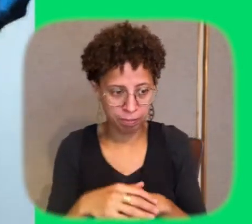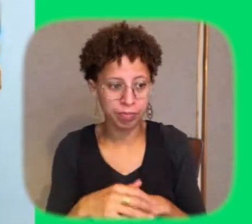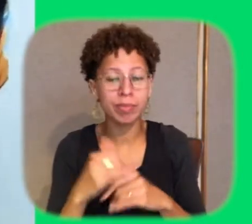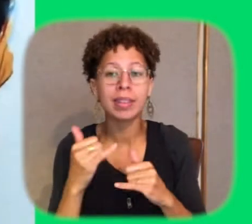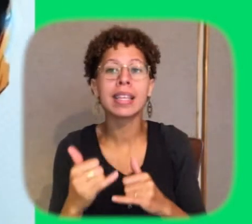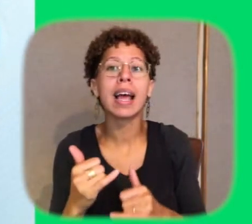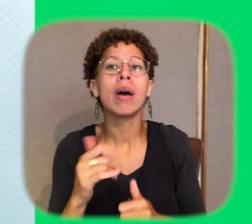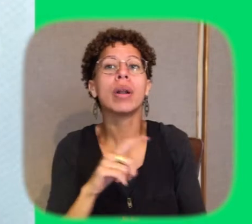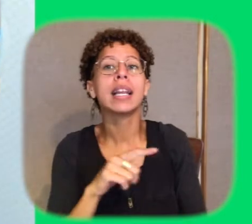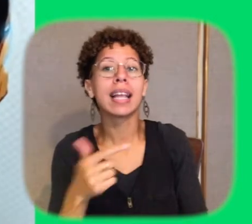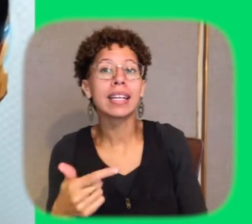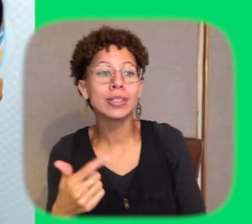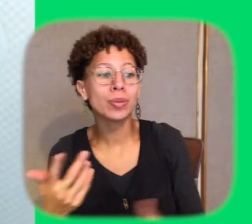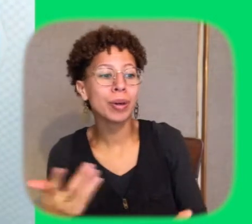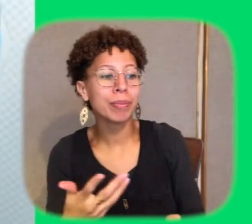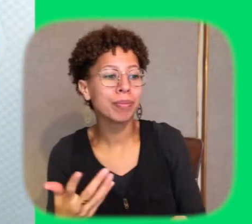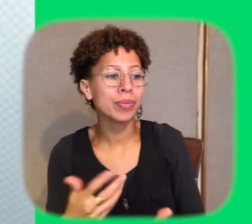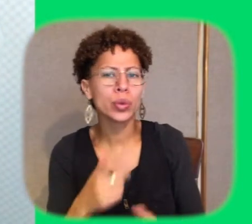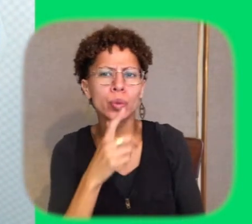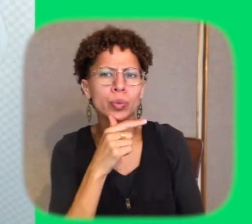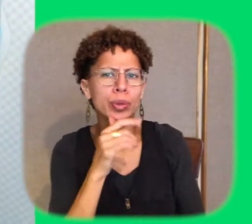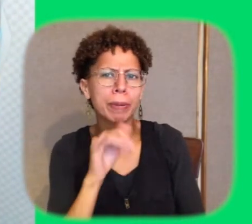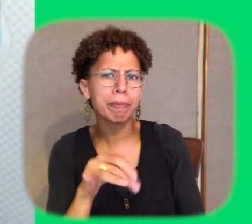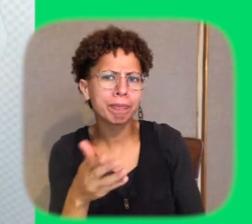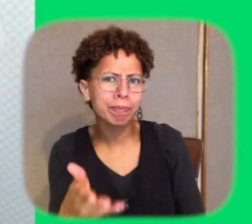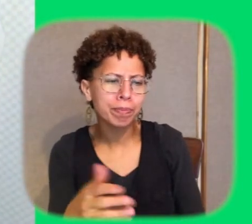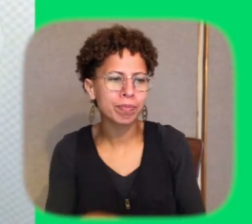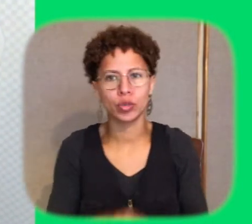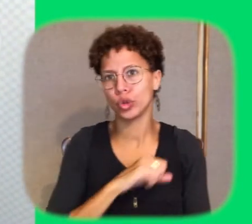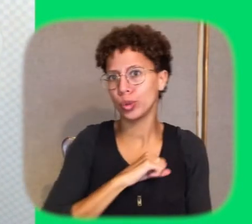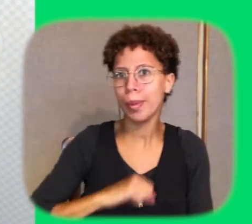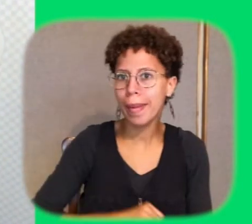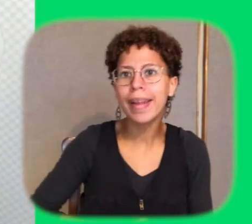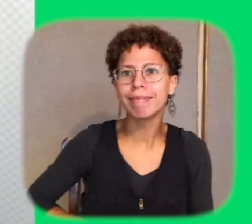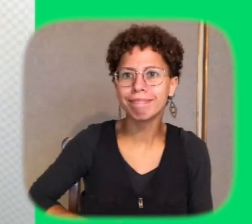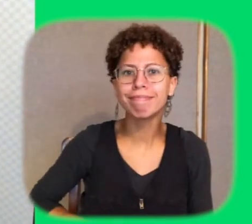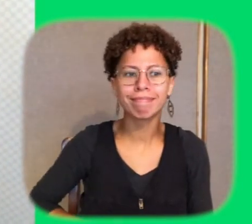Good. Ooh, who's this guy? Superman. Yeah. What do you know about Superman?